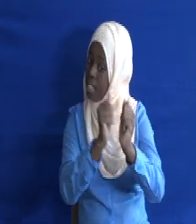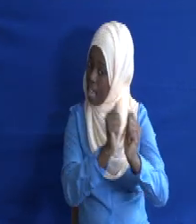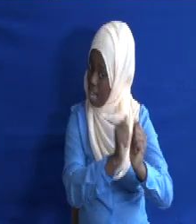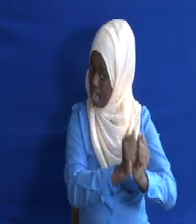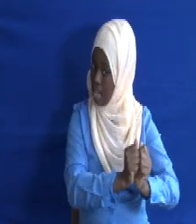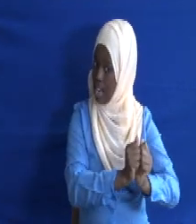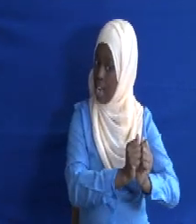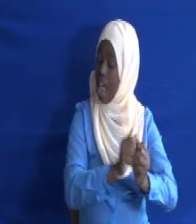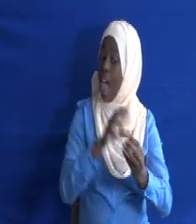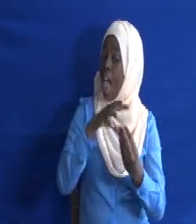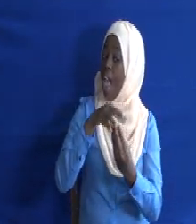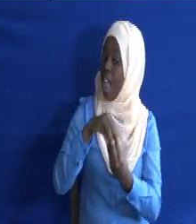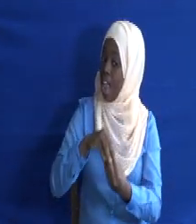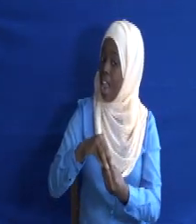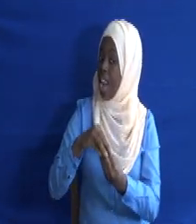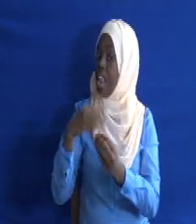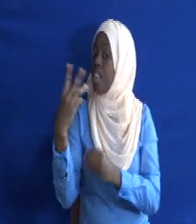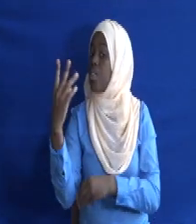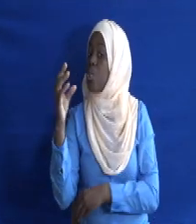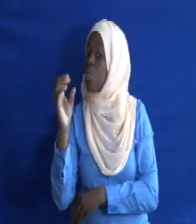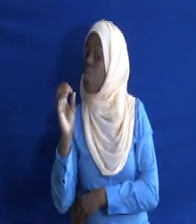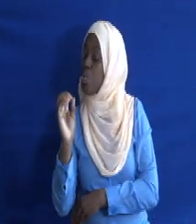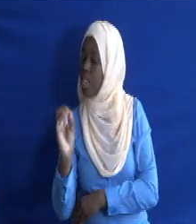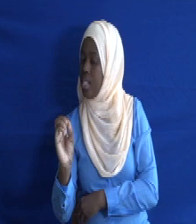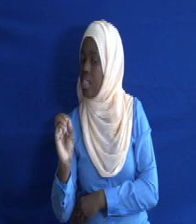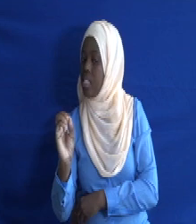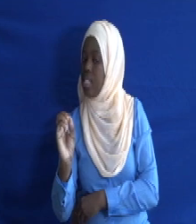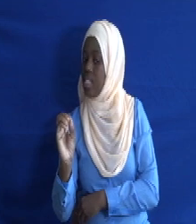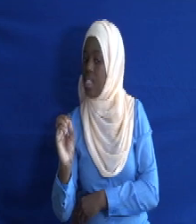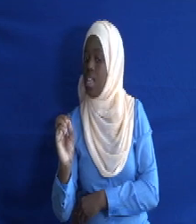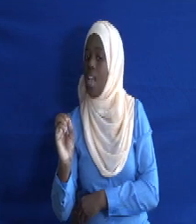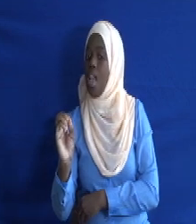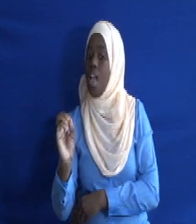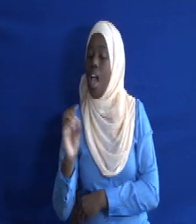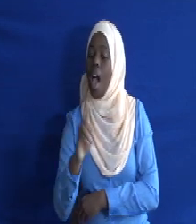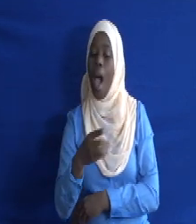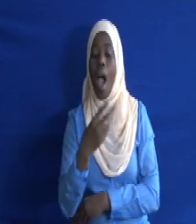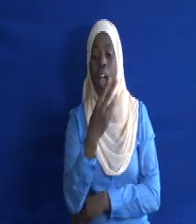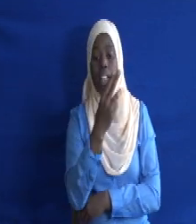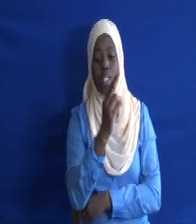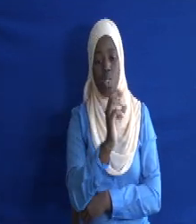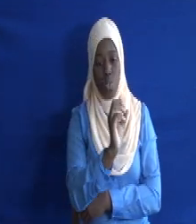of 10 and 20, for here we have 20,